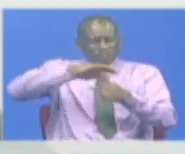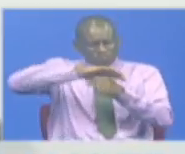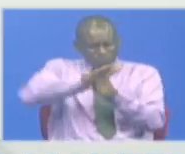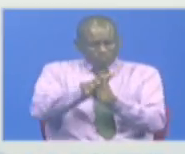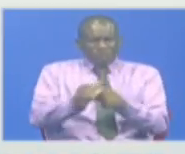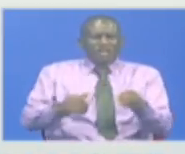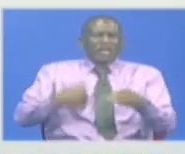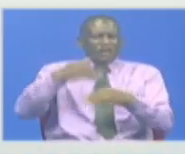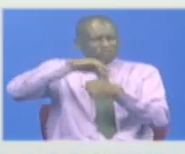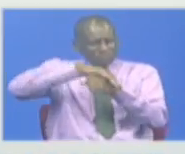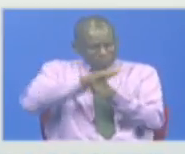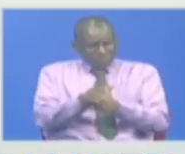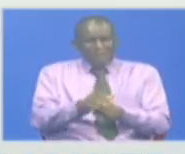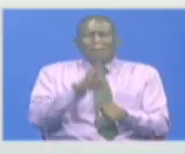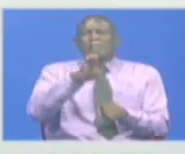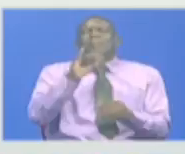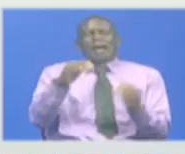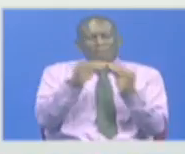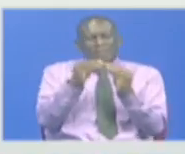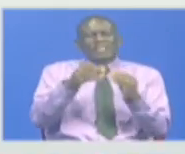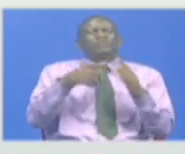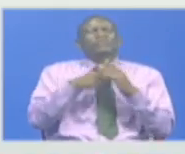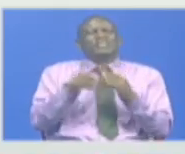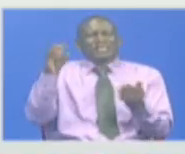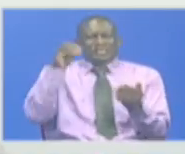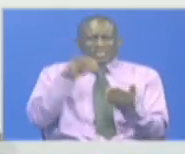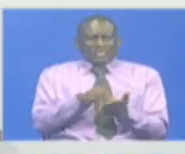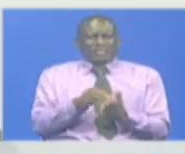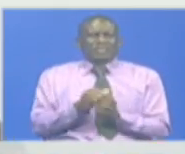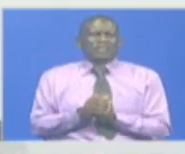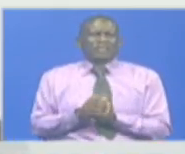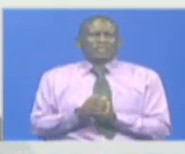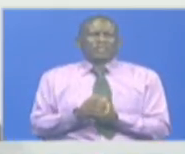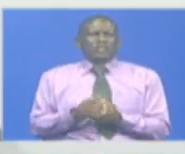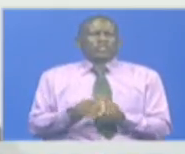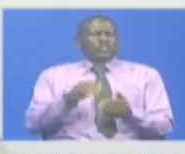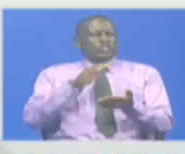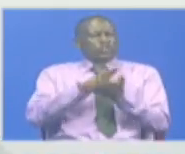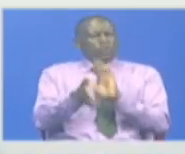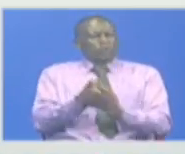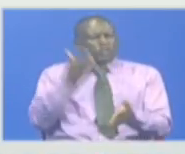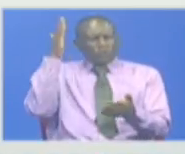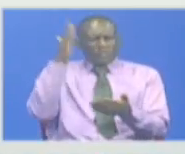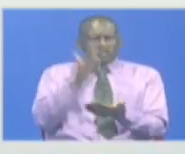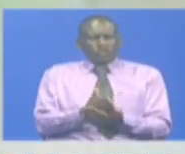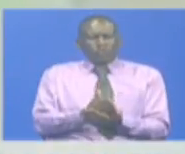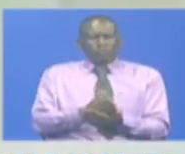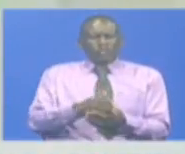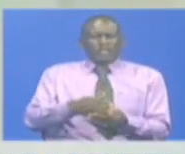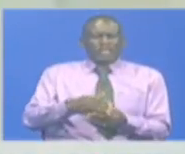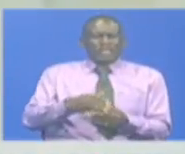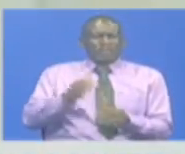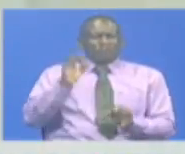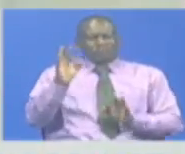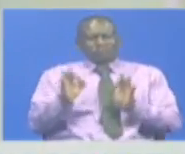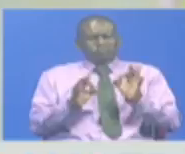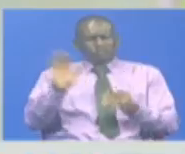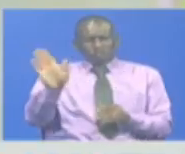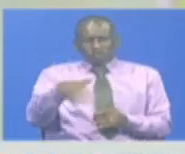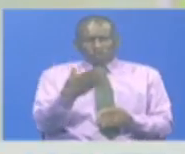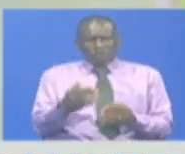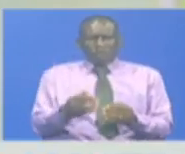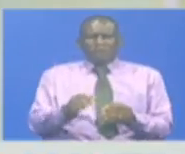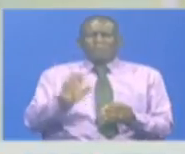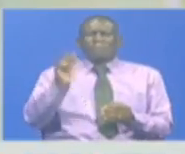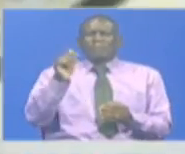Baada ya corona, reggae itaendelea kunguruma. Nobody can stop reggae. Raila also hinted that the president